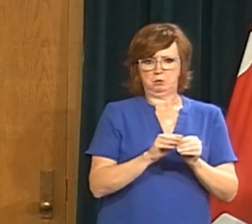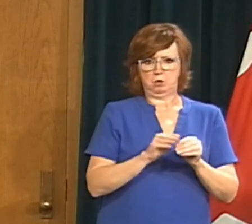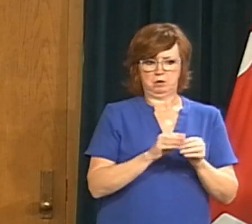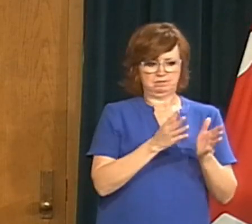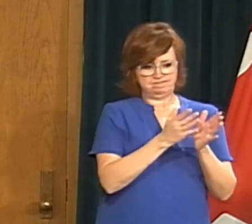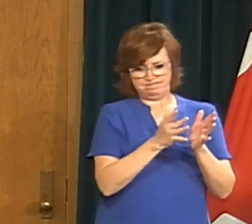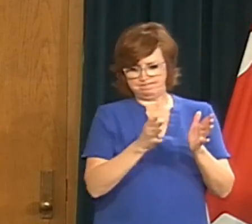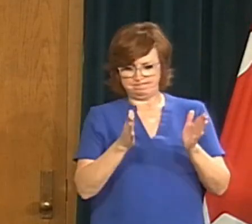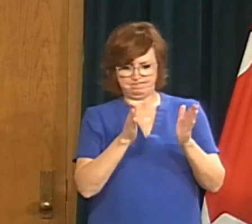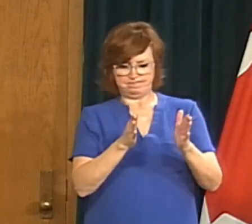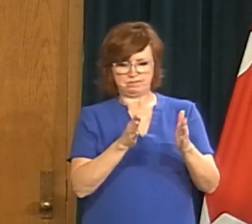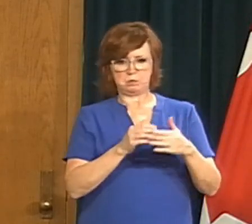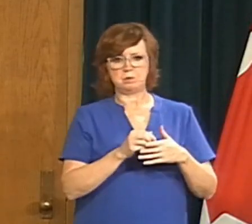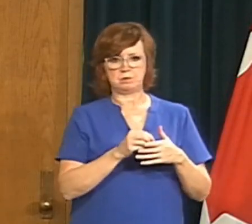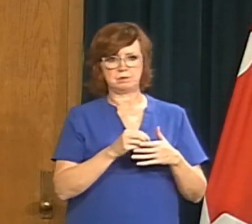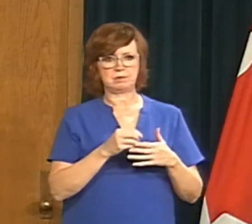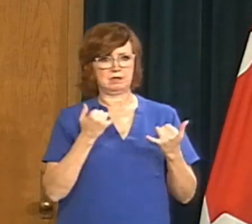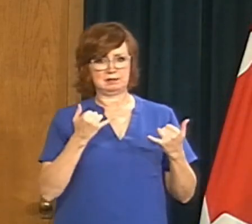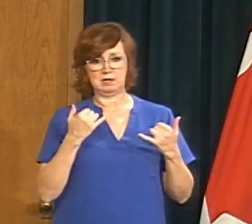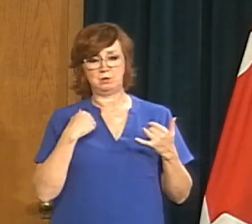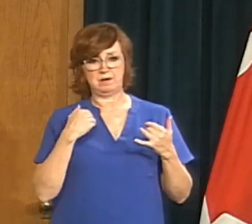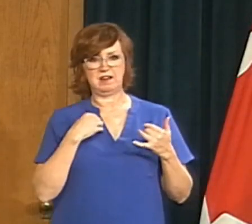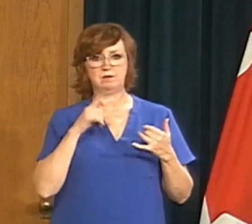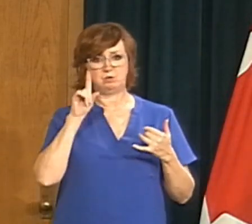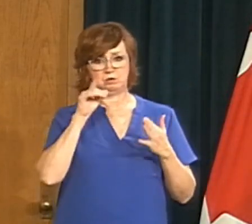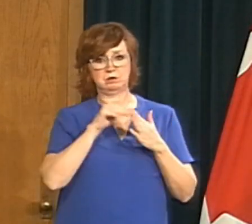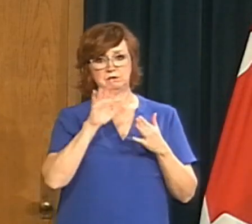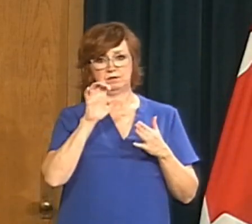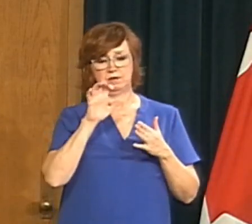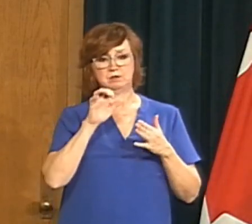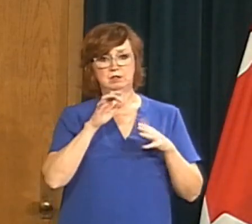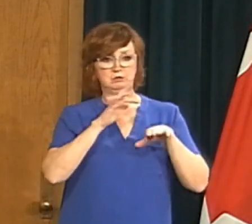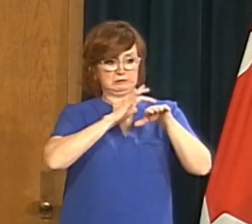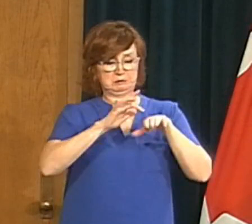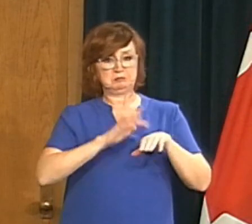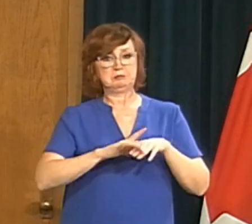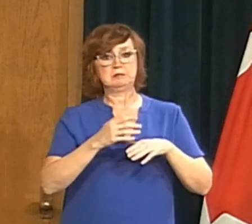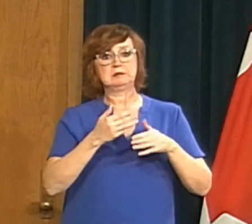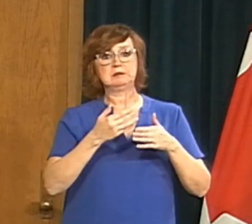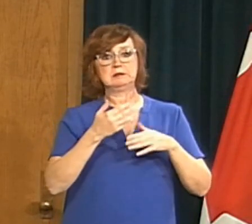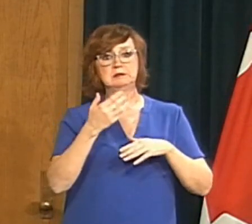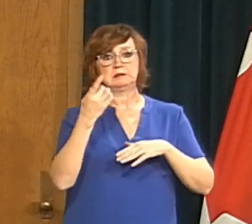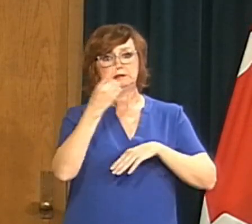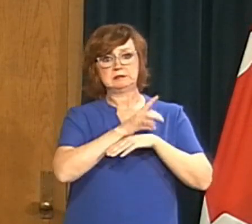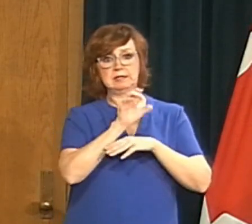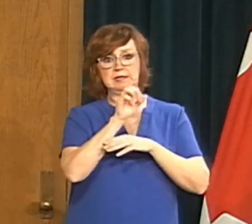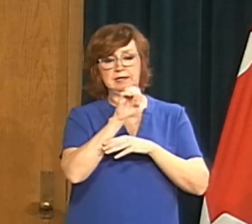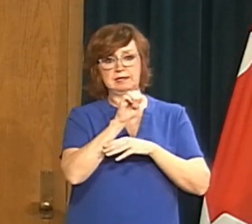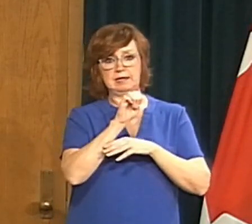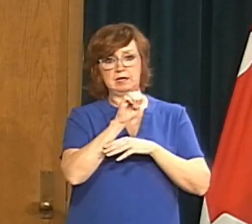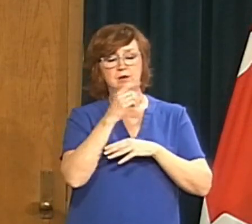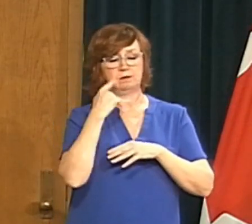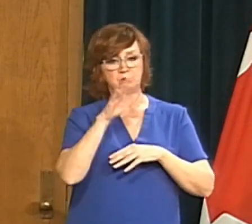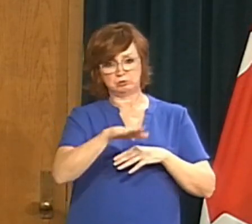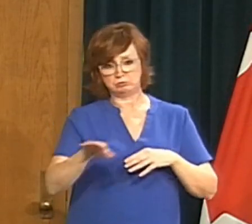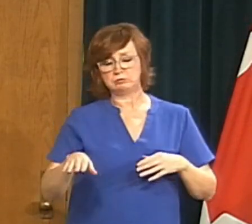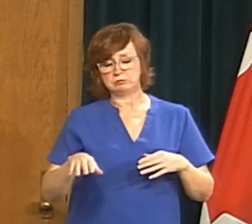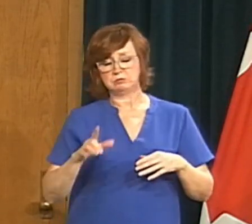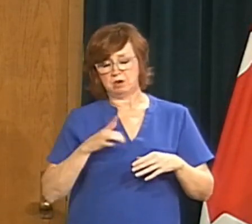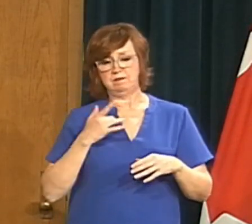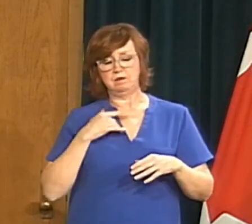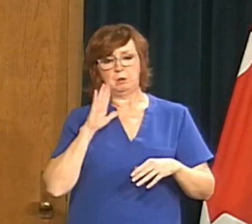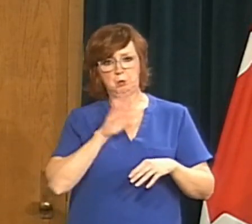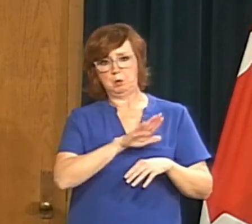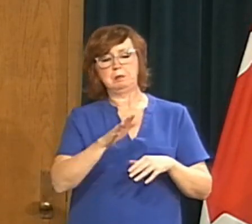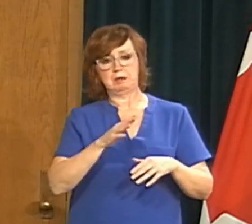of spaces about 1,500 spaces that we feel will greatly enhance the opportunity for